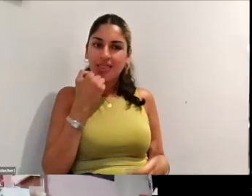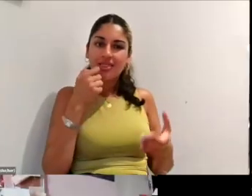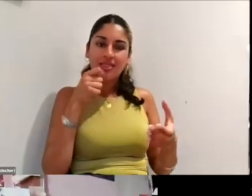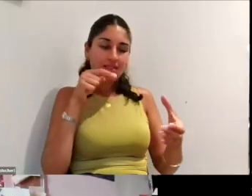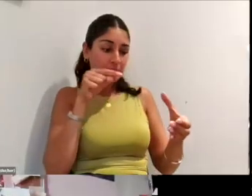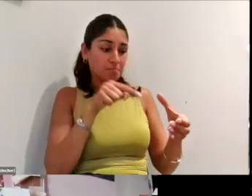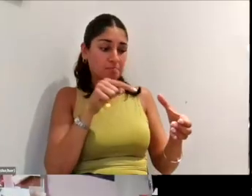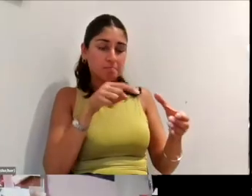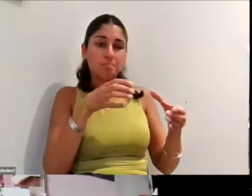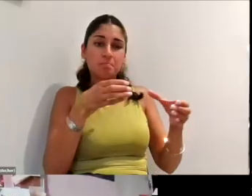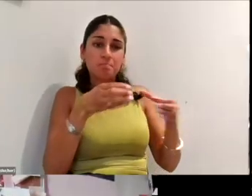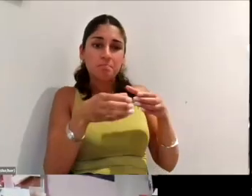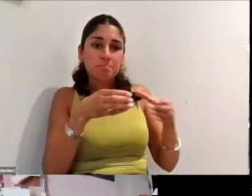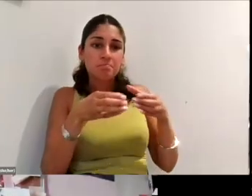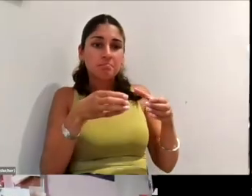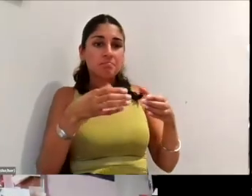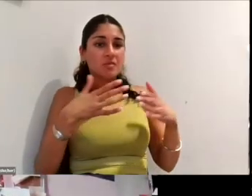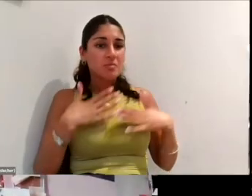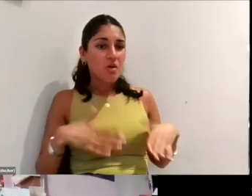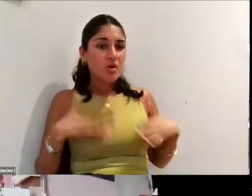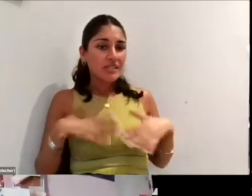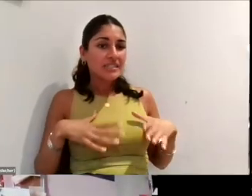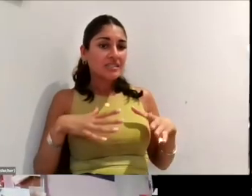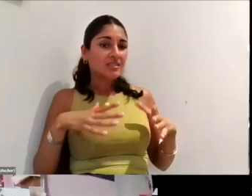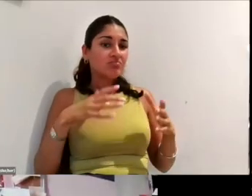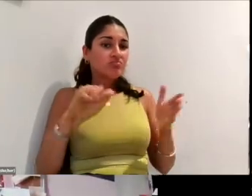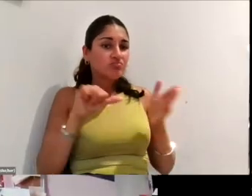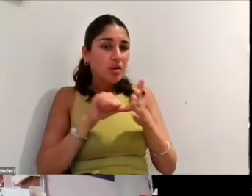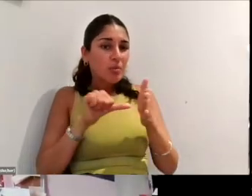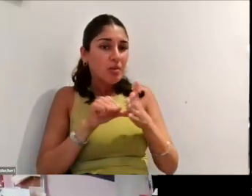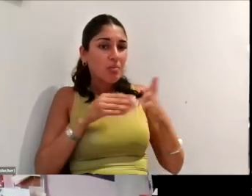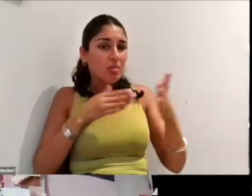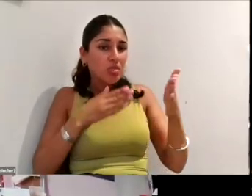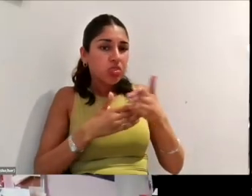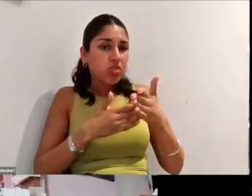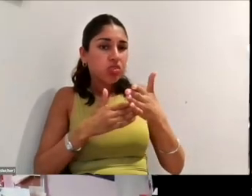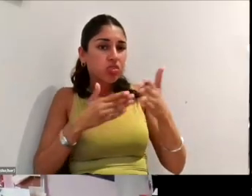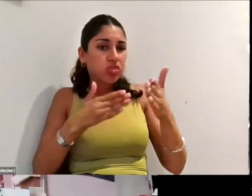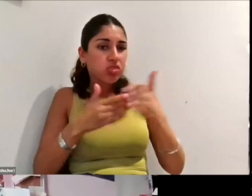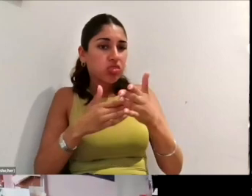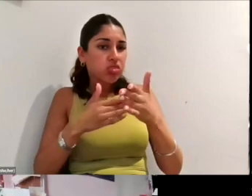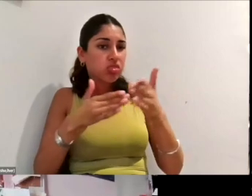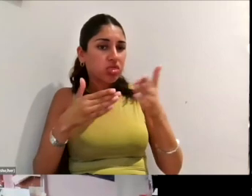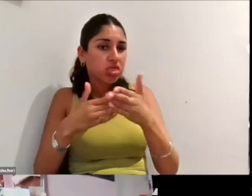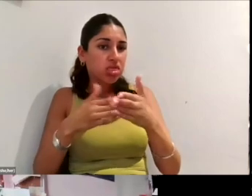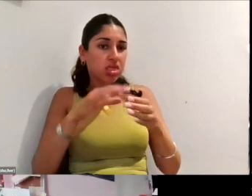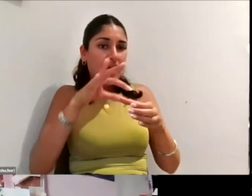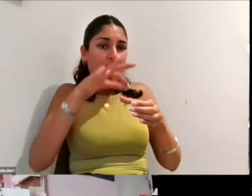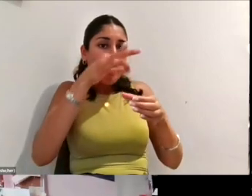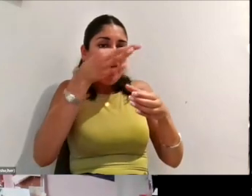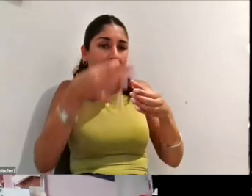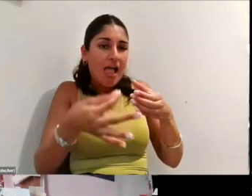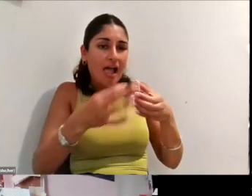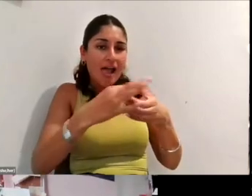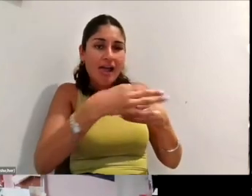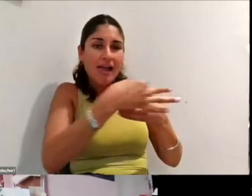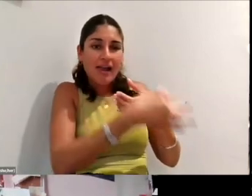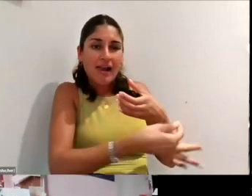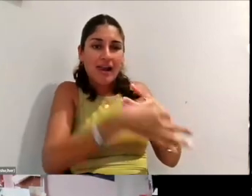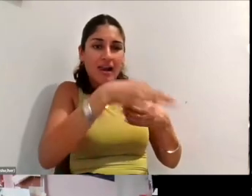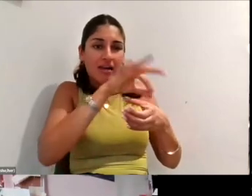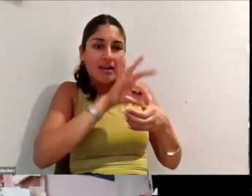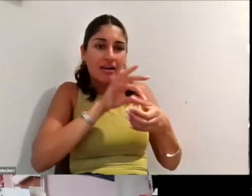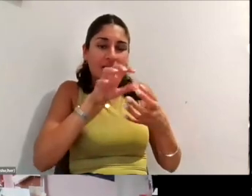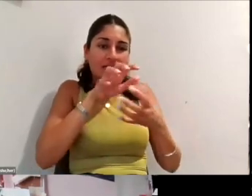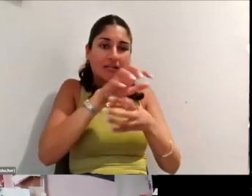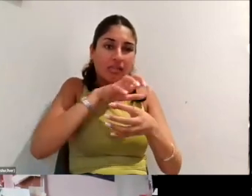her physical being. Words tangle in the laces of her head. Still figuring out what